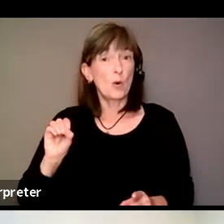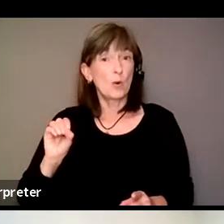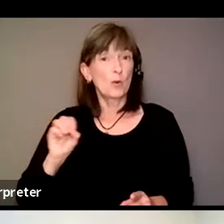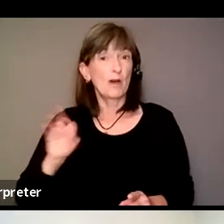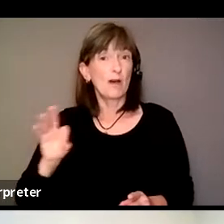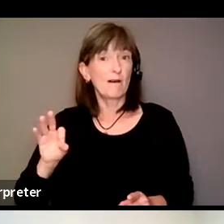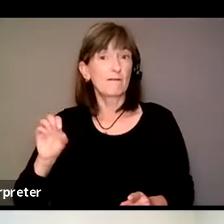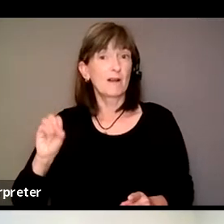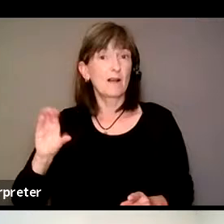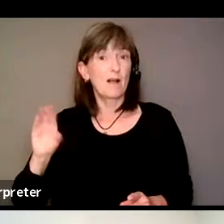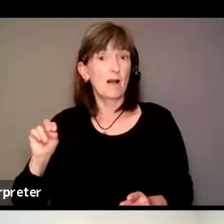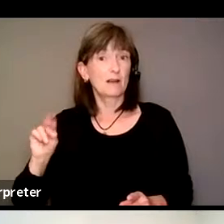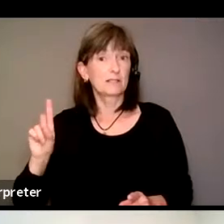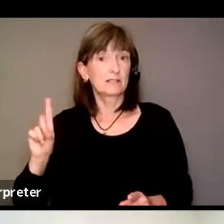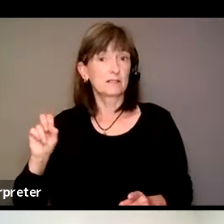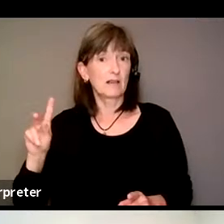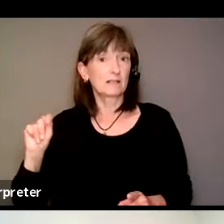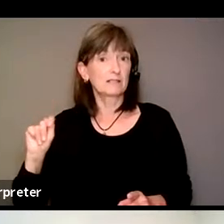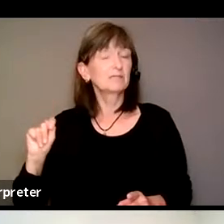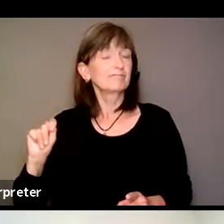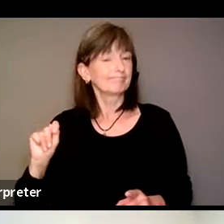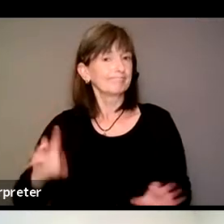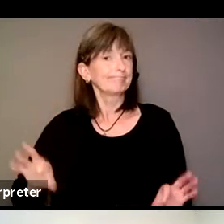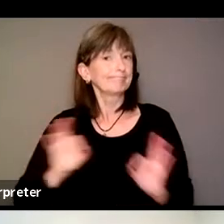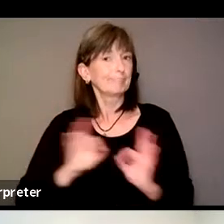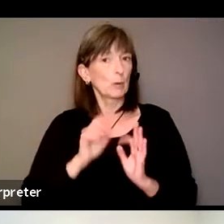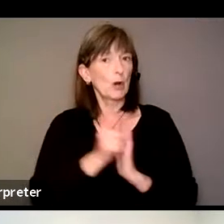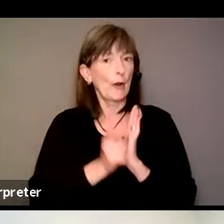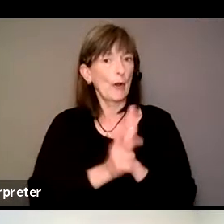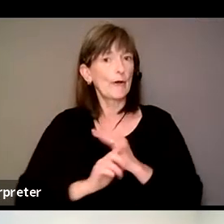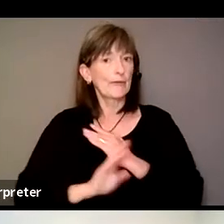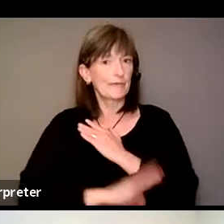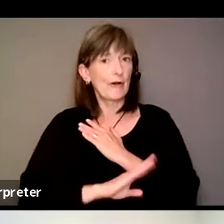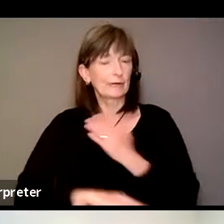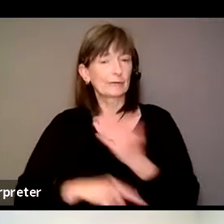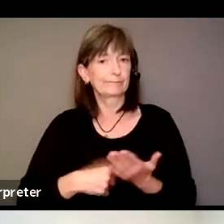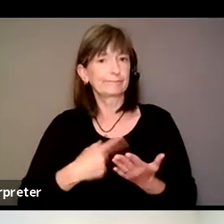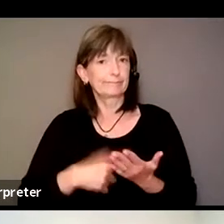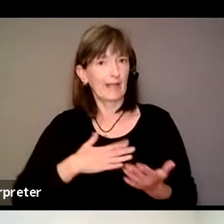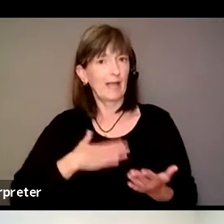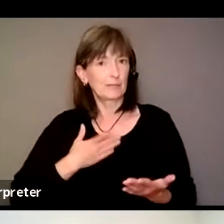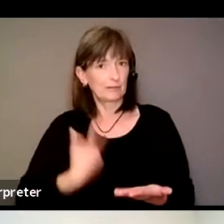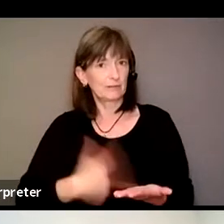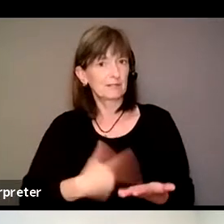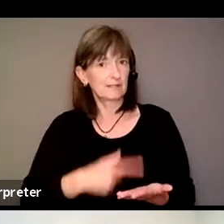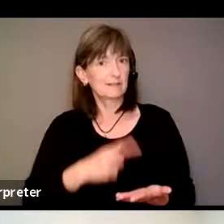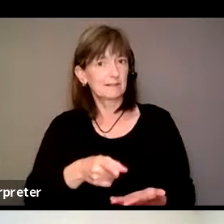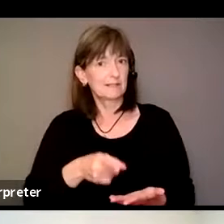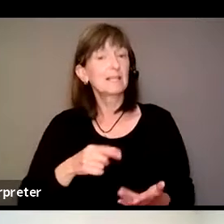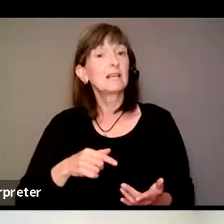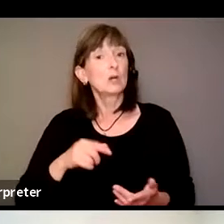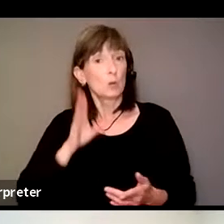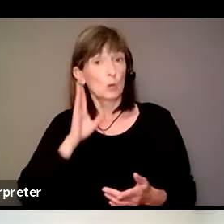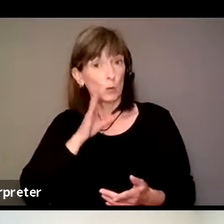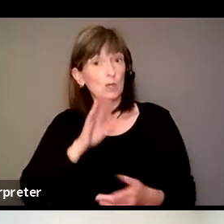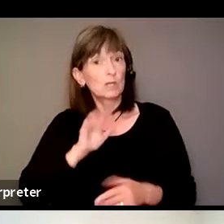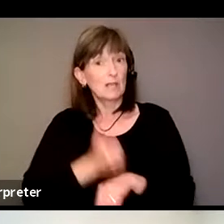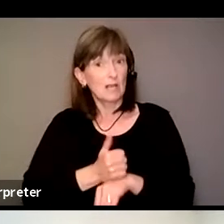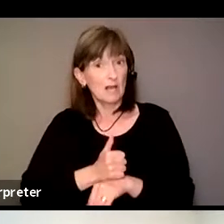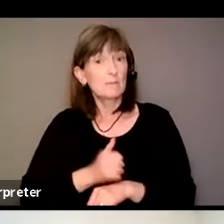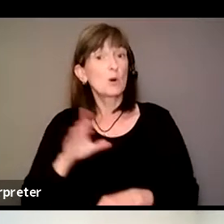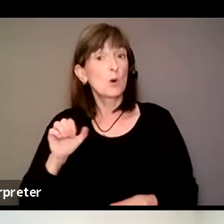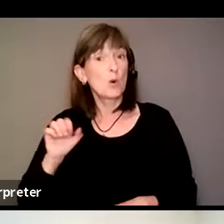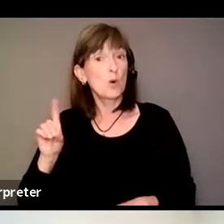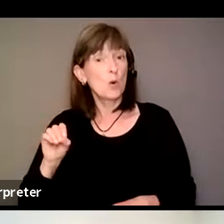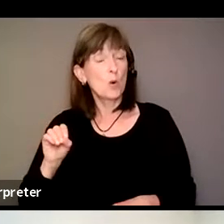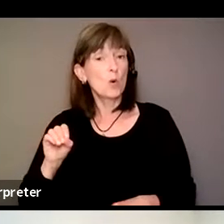and as you mentioned, we will be talking about this legislation now in the fall setting come October to implement a code of conduct. It's very important for people to